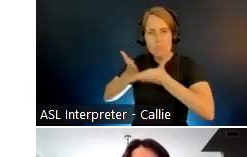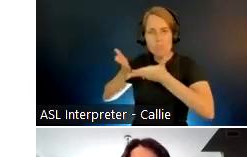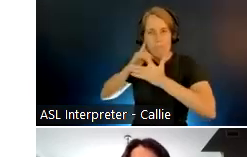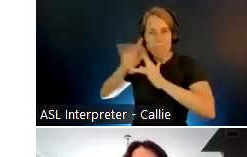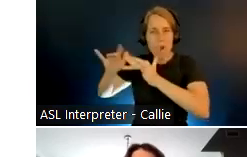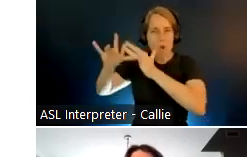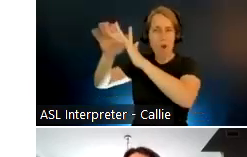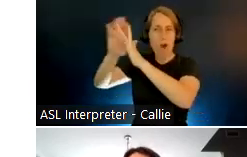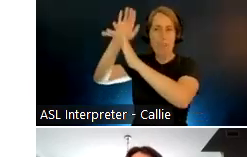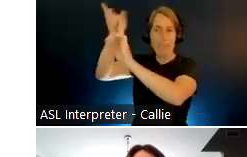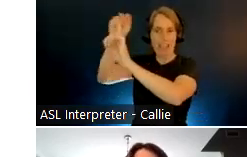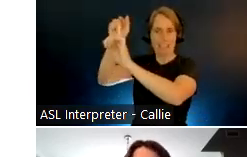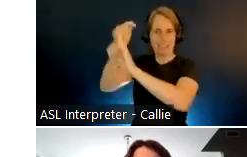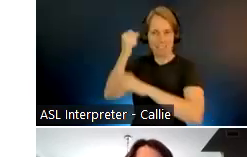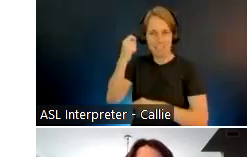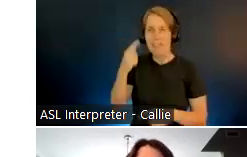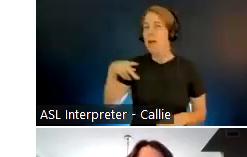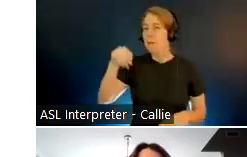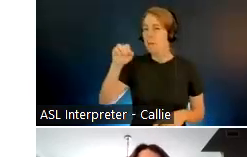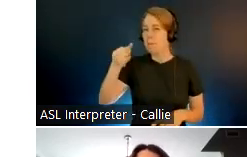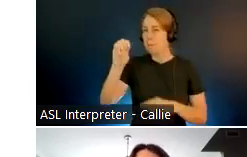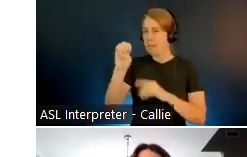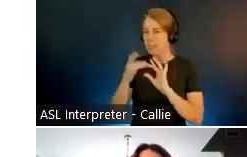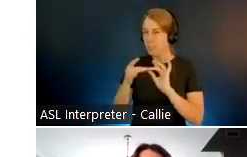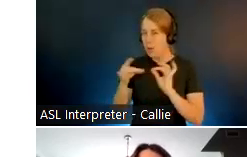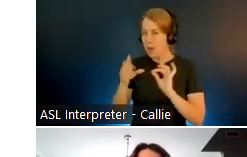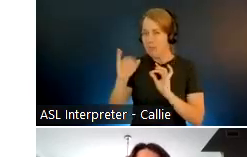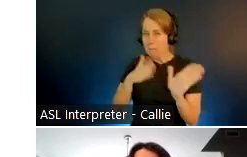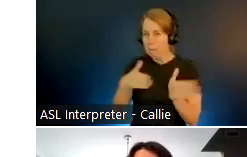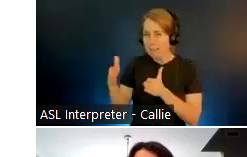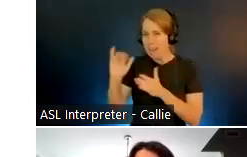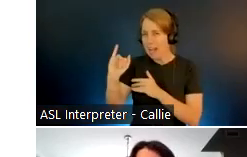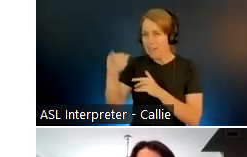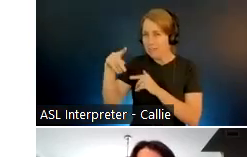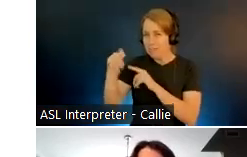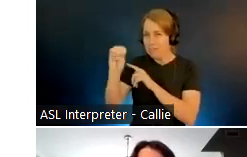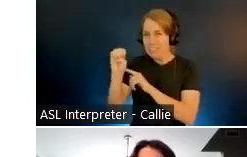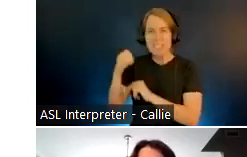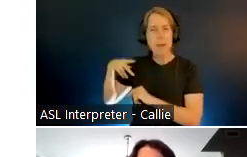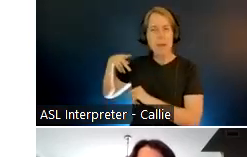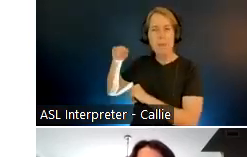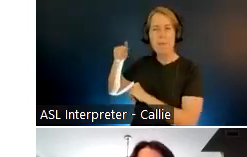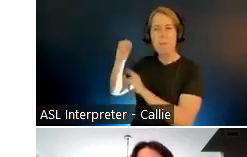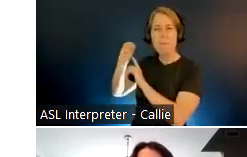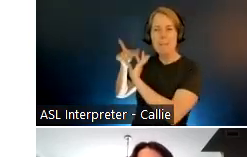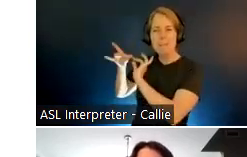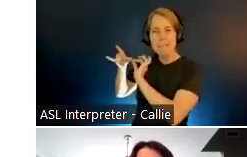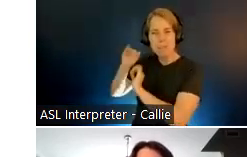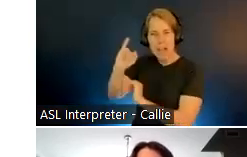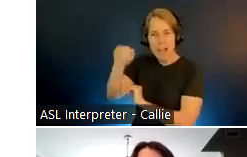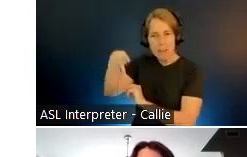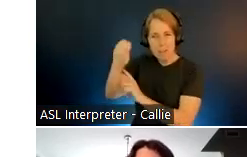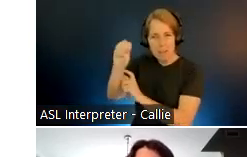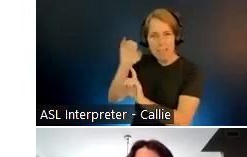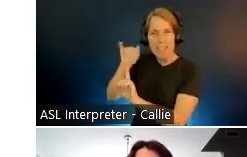Pete talked about, that plan for employment, those services will direct you back towards you achieving